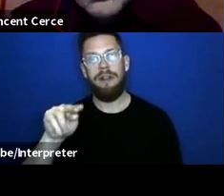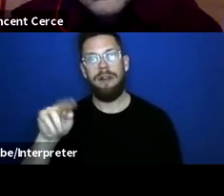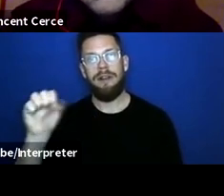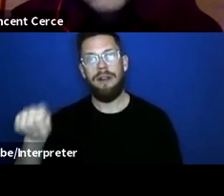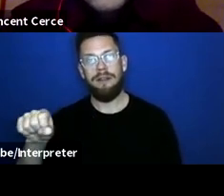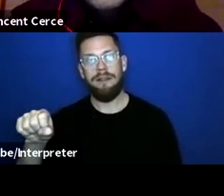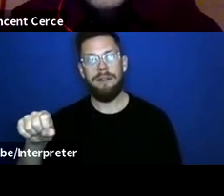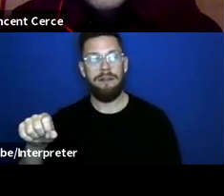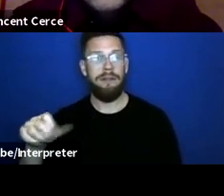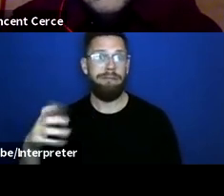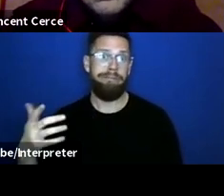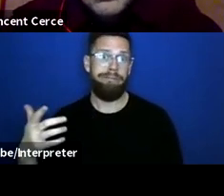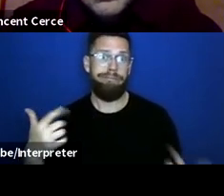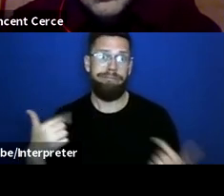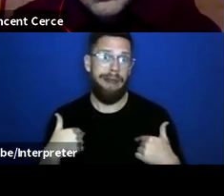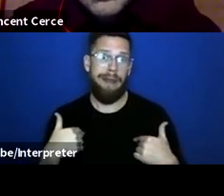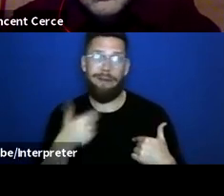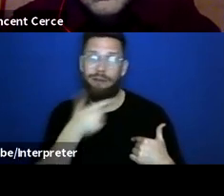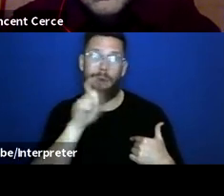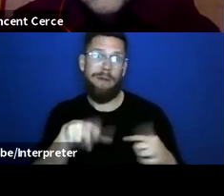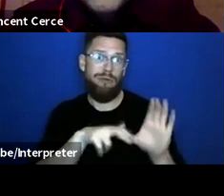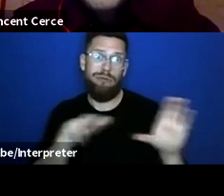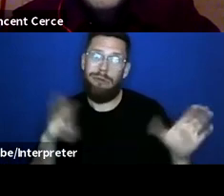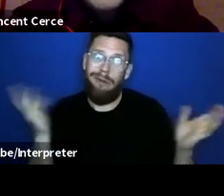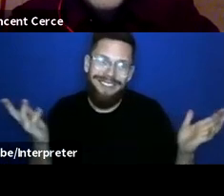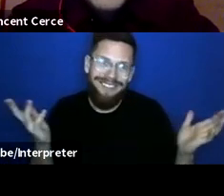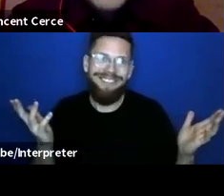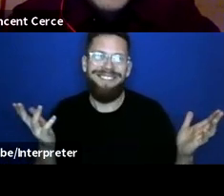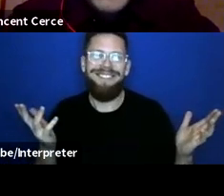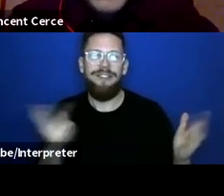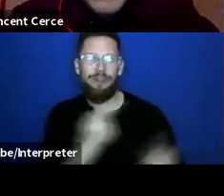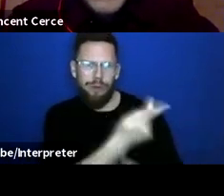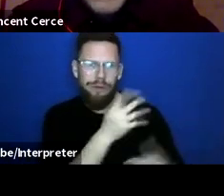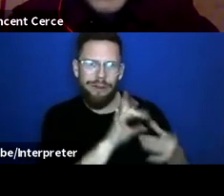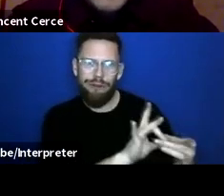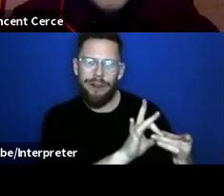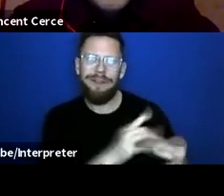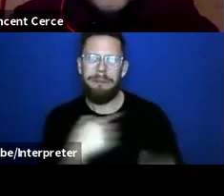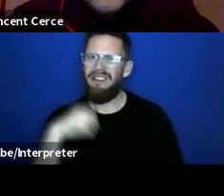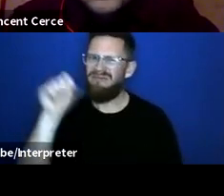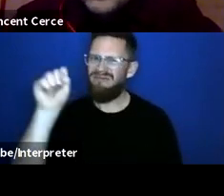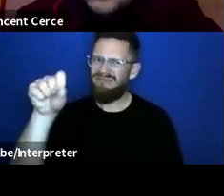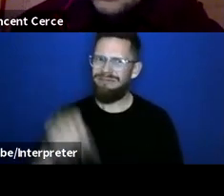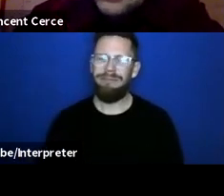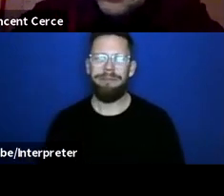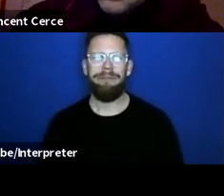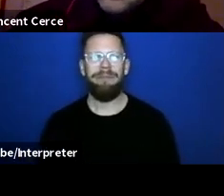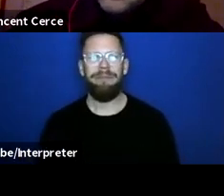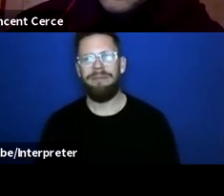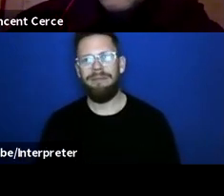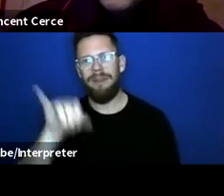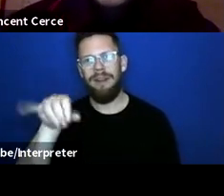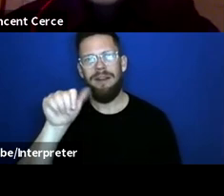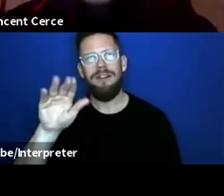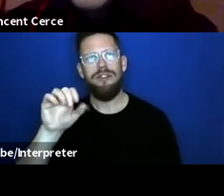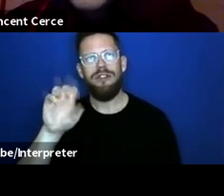And I don't know if I have to recuse myself. I mean, Jacob and I are tight, so no? Nope. Okay, so Dinesh Savas is a yes. Great, Jacob, that's an awesome job.